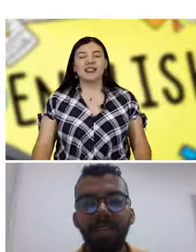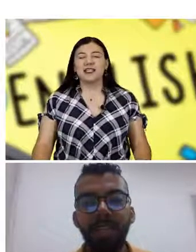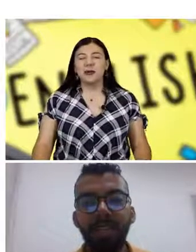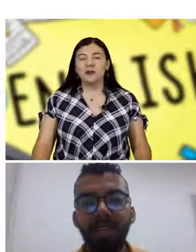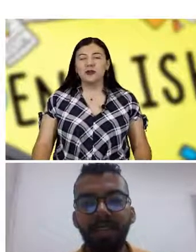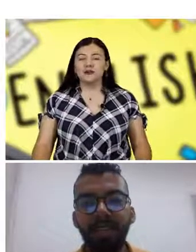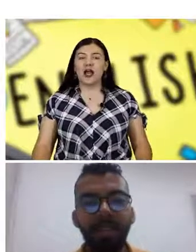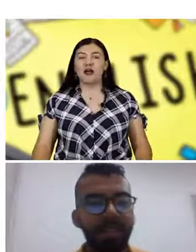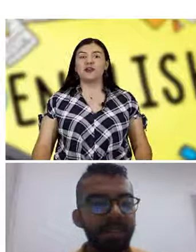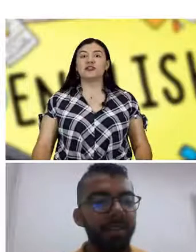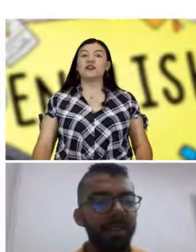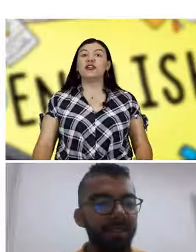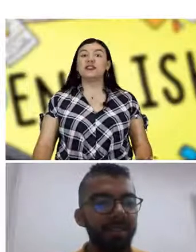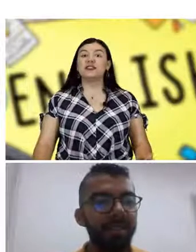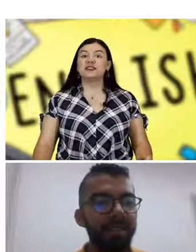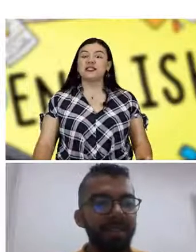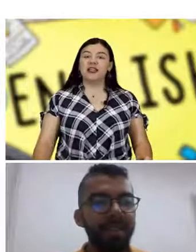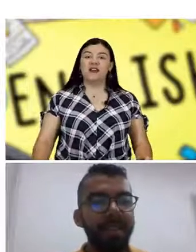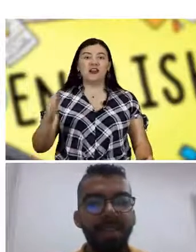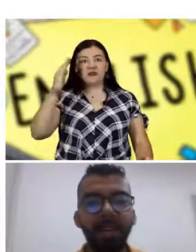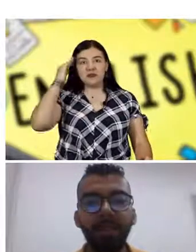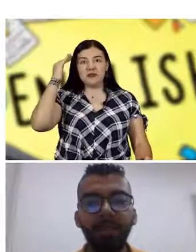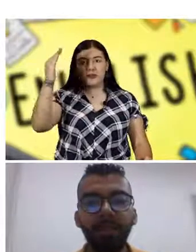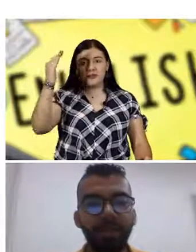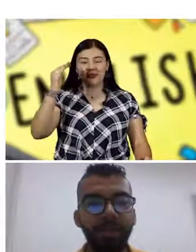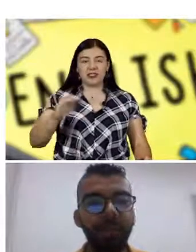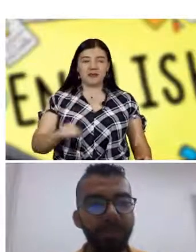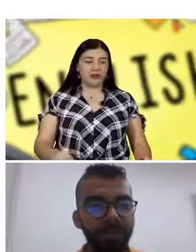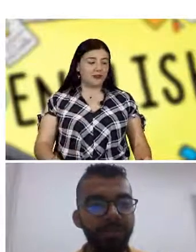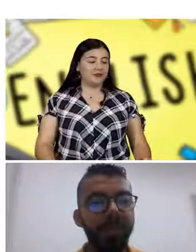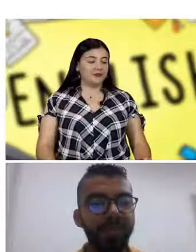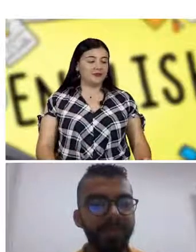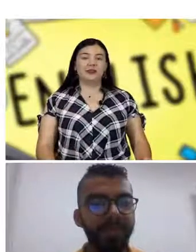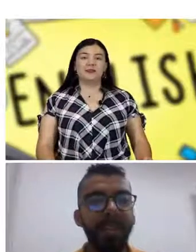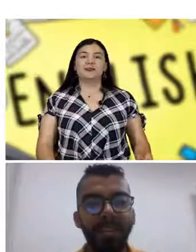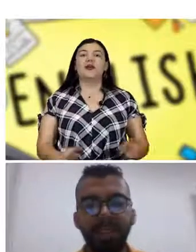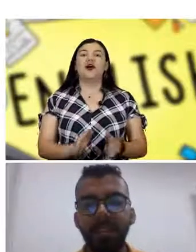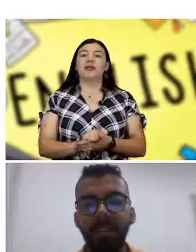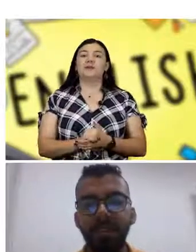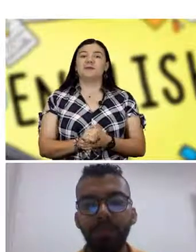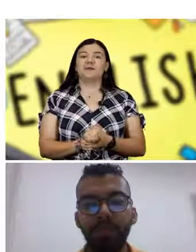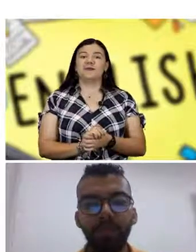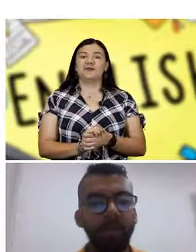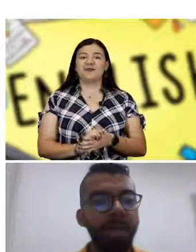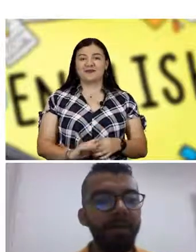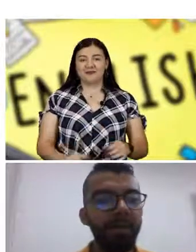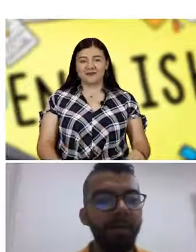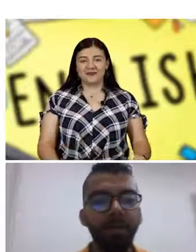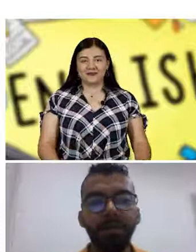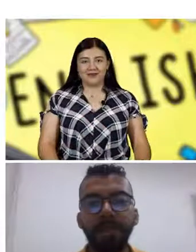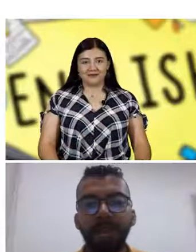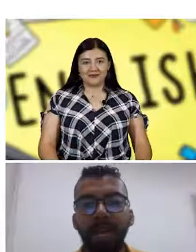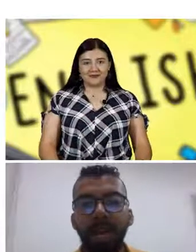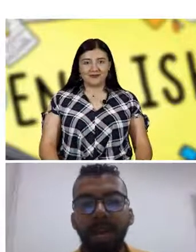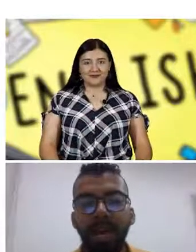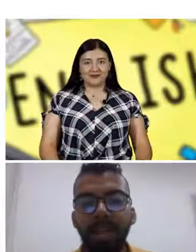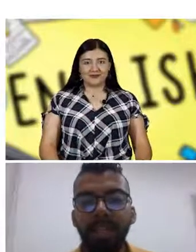maybe? An example from our students, if they remember something? Go ahead. Of course, we have